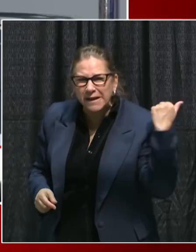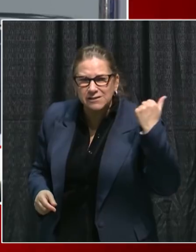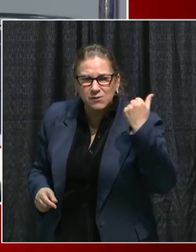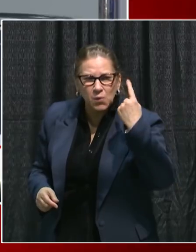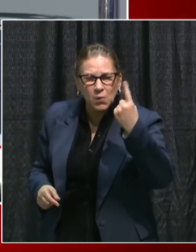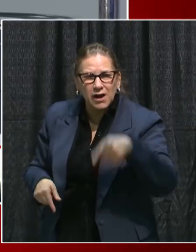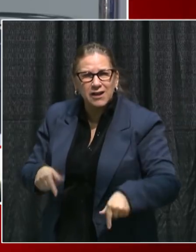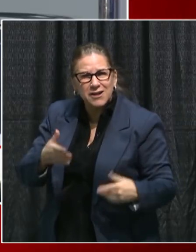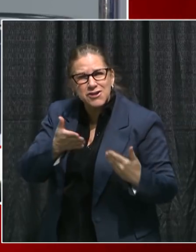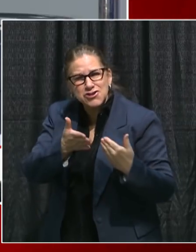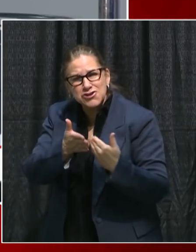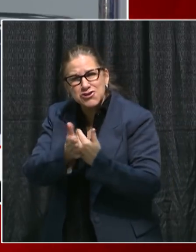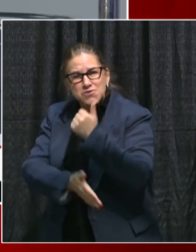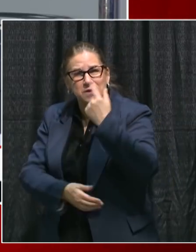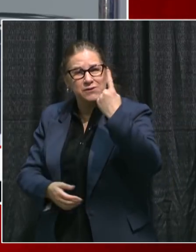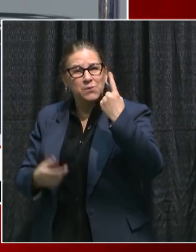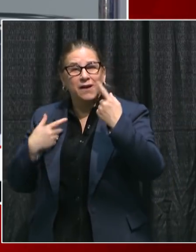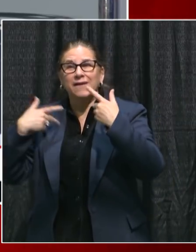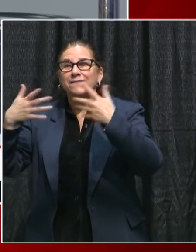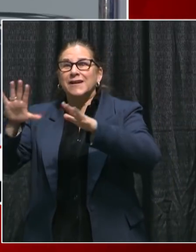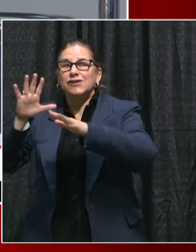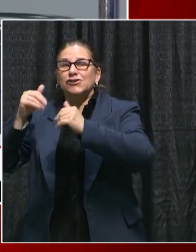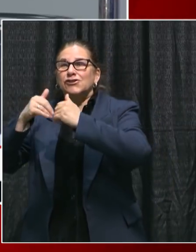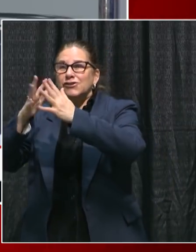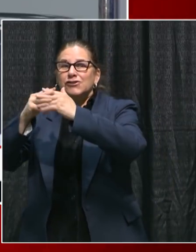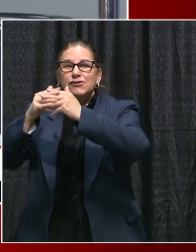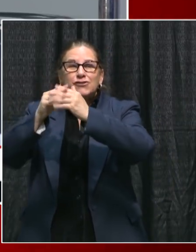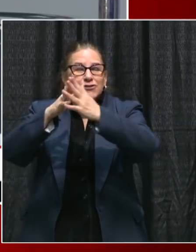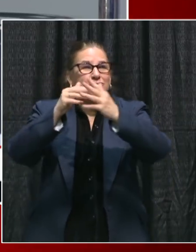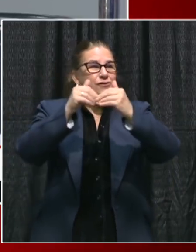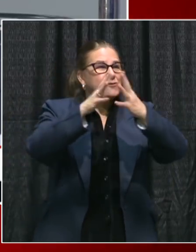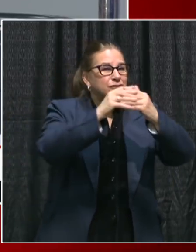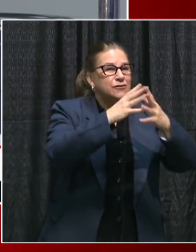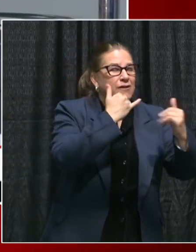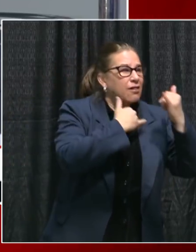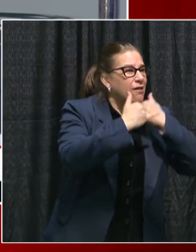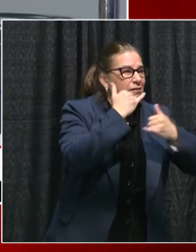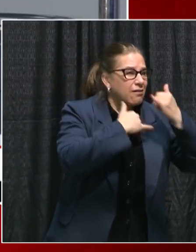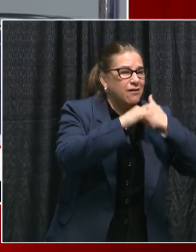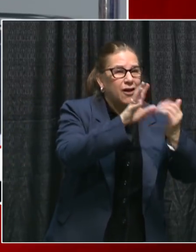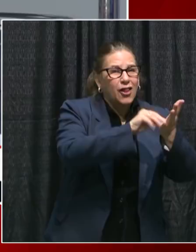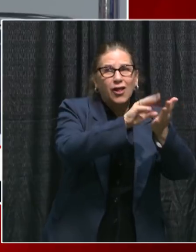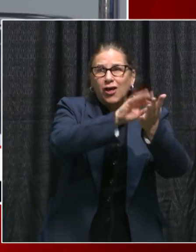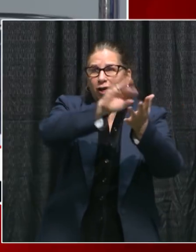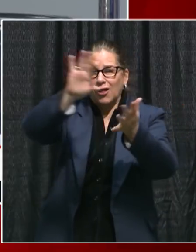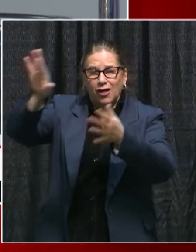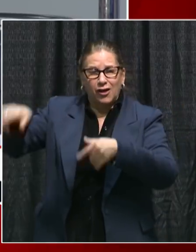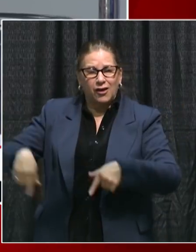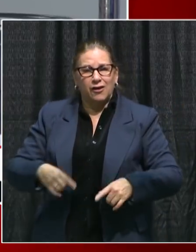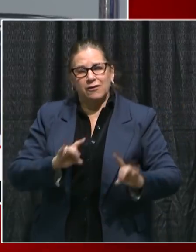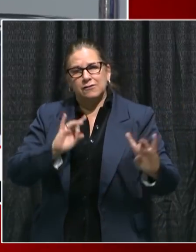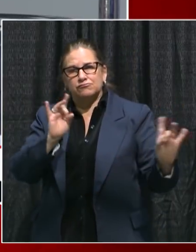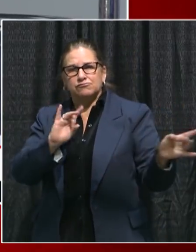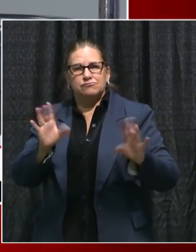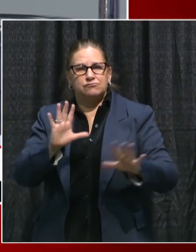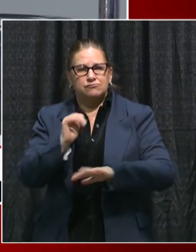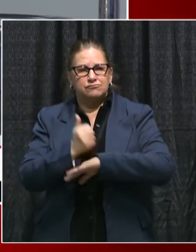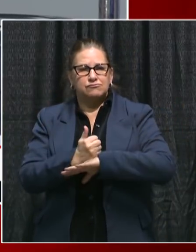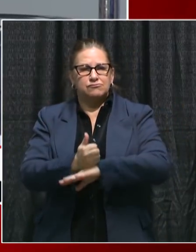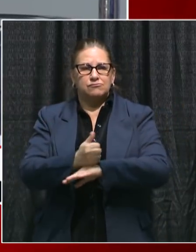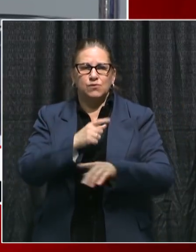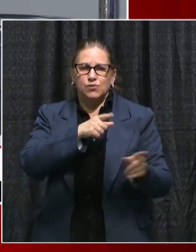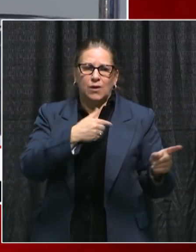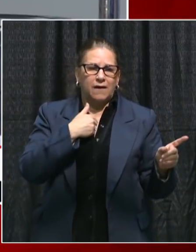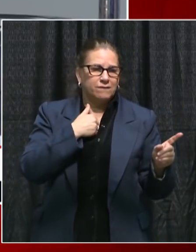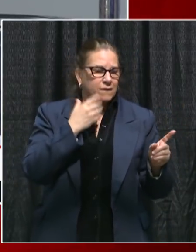other capabilities in, and I'm going to talk to you a little bit about it. And we're so excited to be FEMA's engineer, and I tell you, we get unbelievable support from FEMA, and the administrator